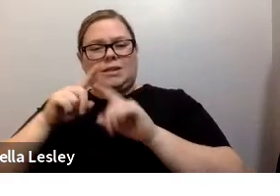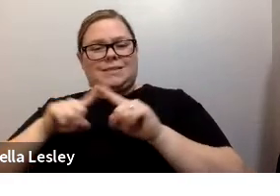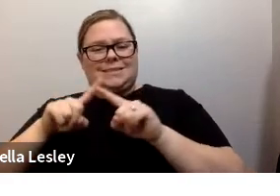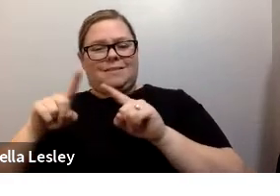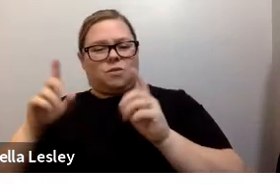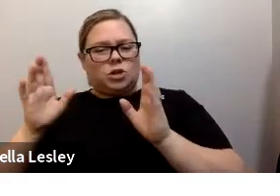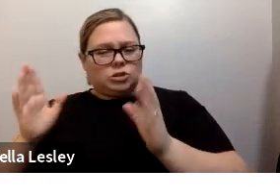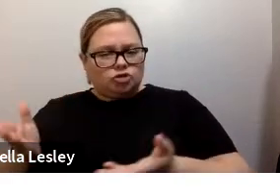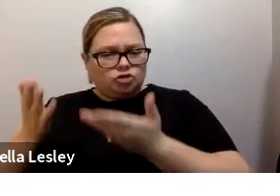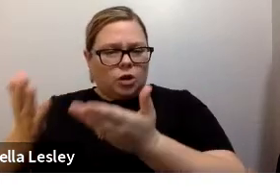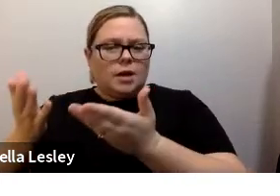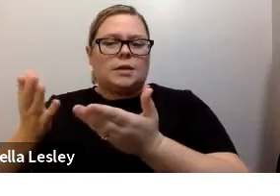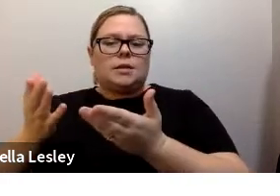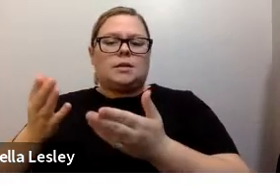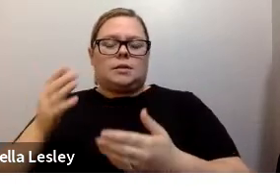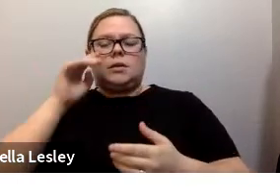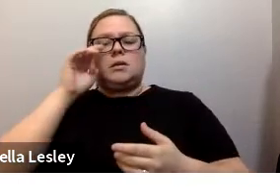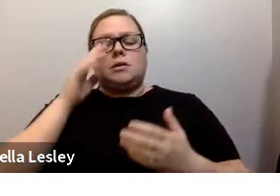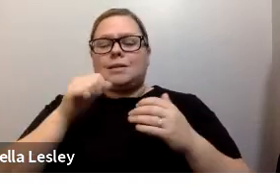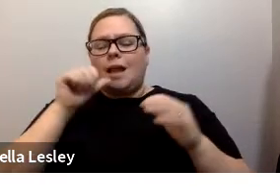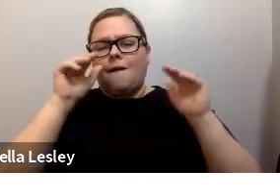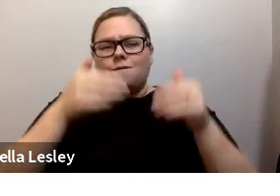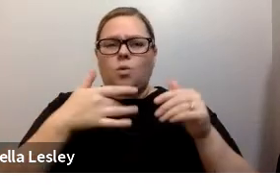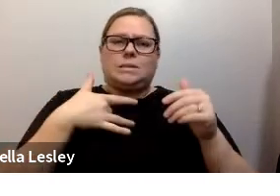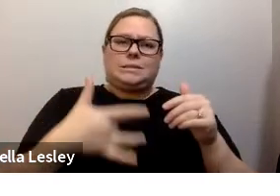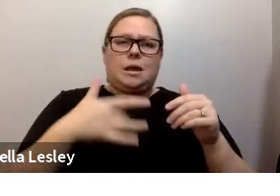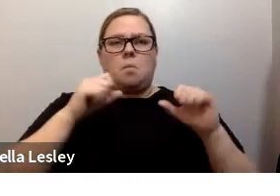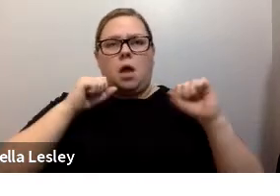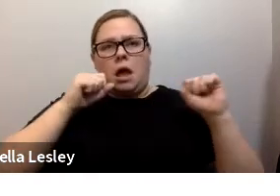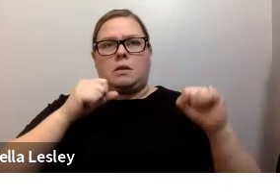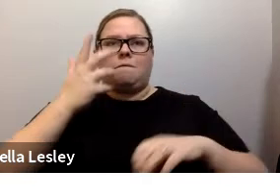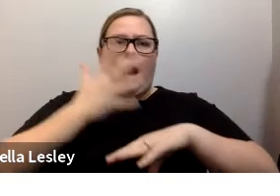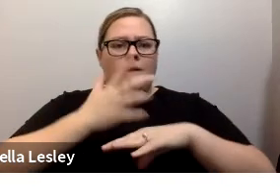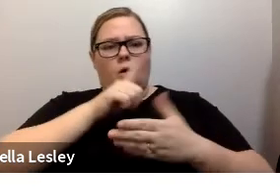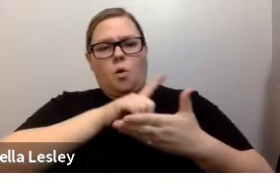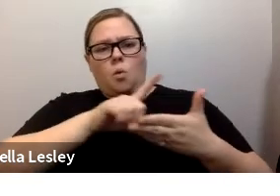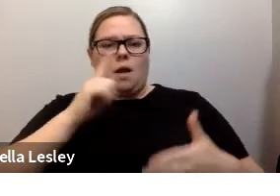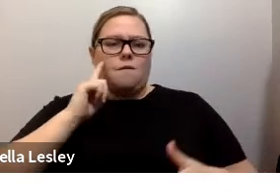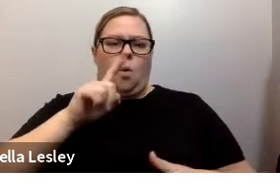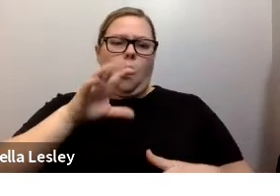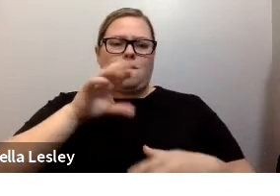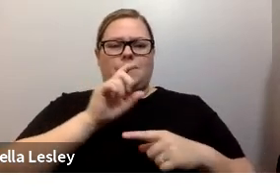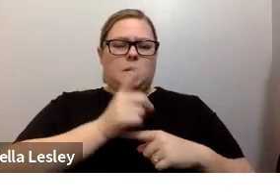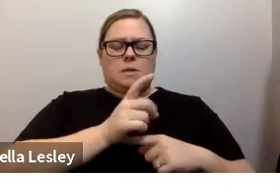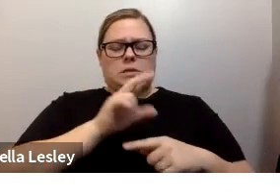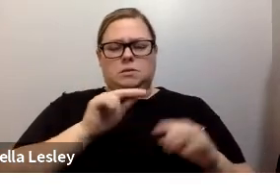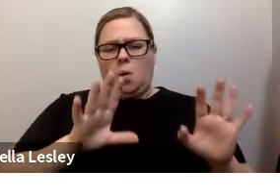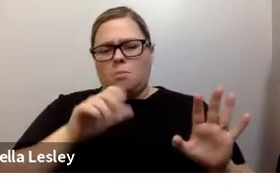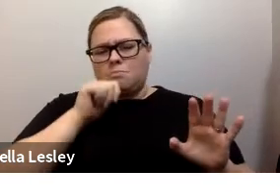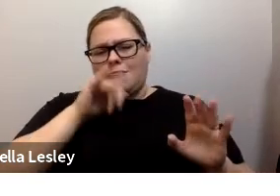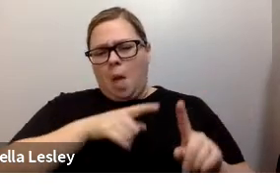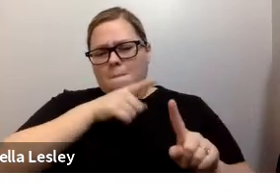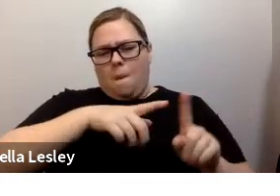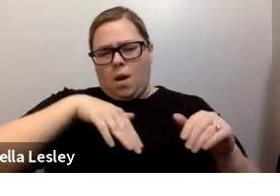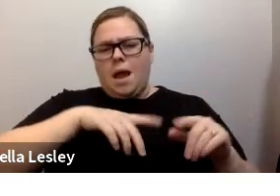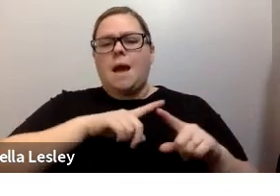maybe not focus so much on, you know, the typical exercise 5 days a week for 150 minutes. We may not be there yet. So just